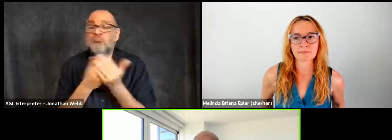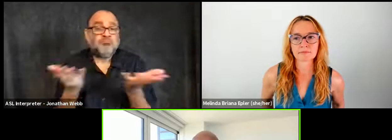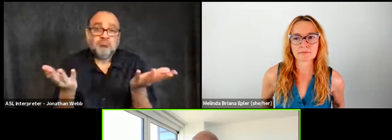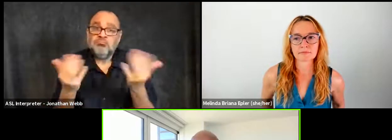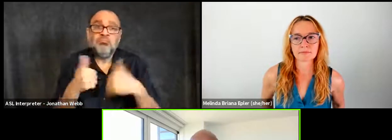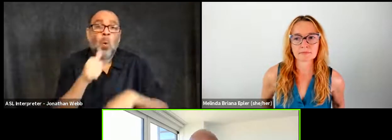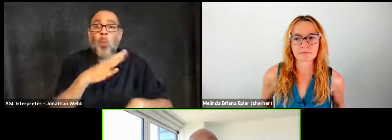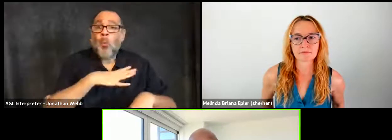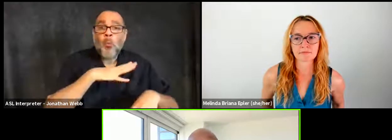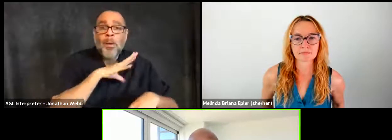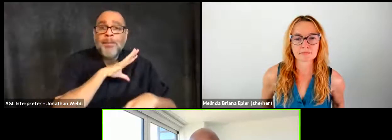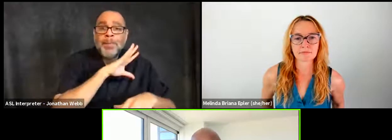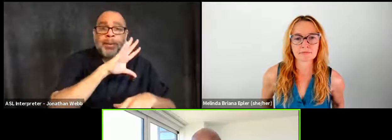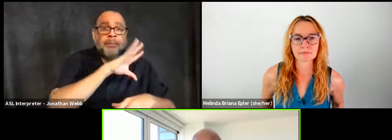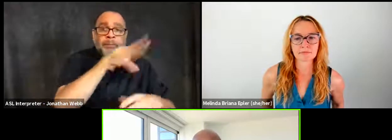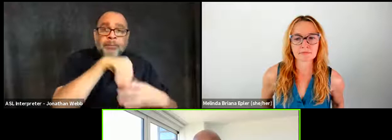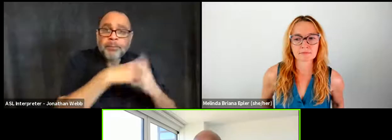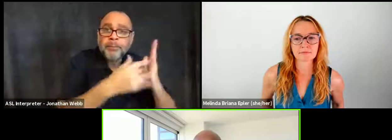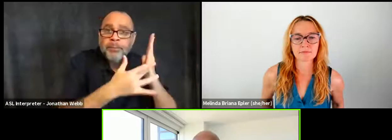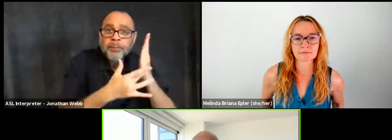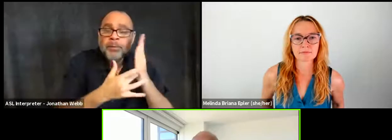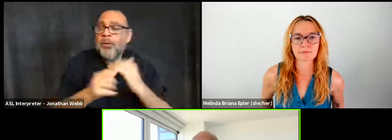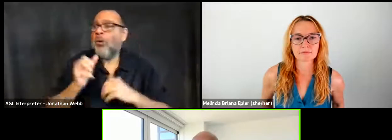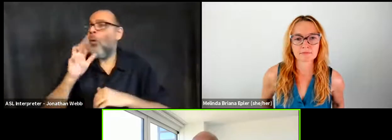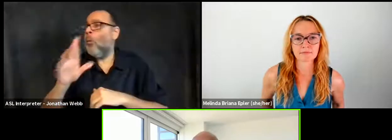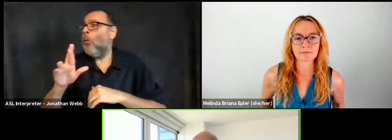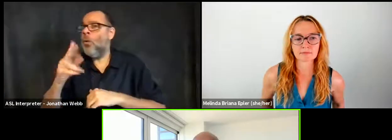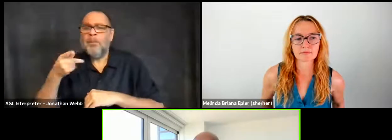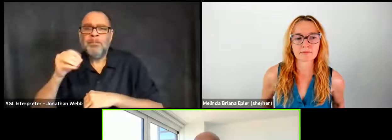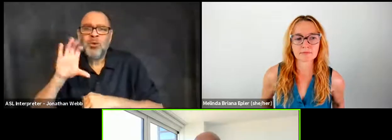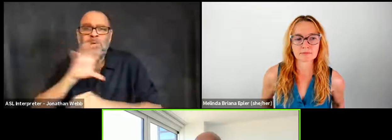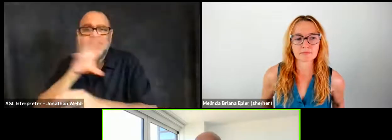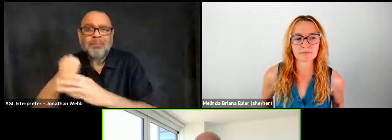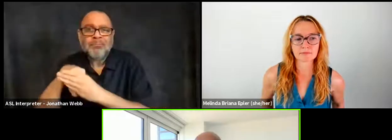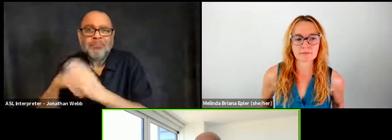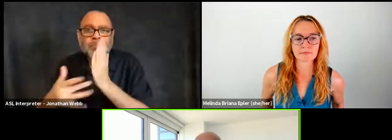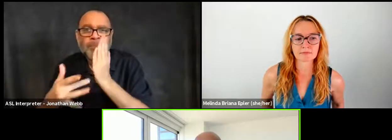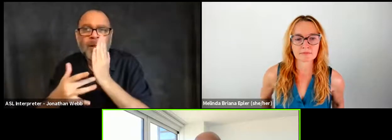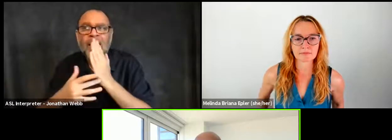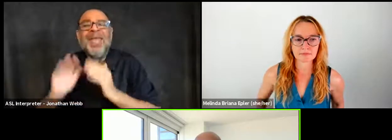now adding mental health and wellness programs to their